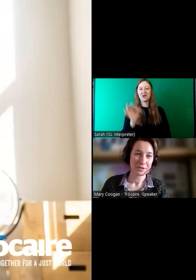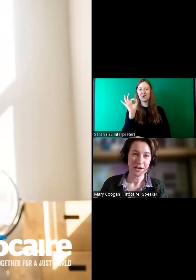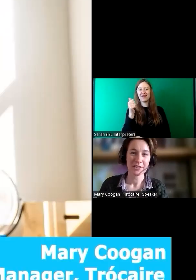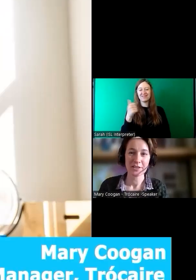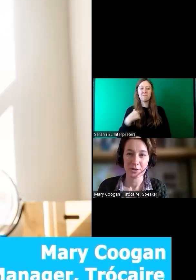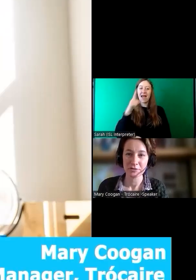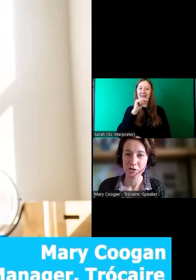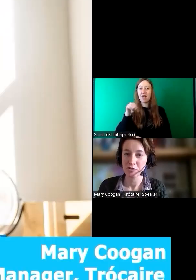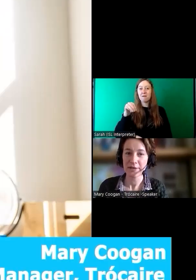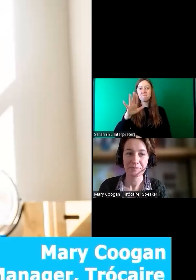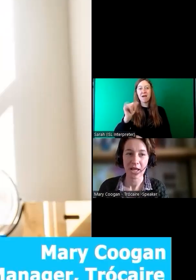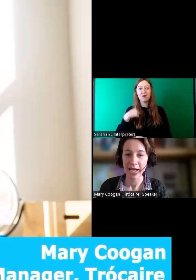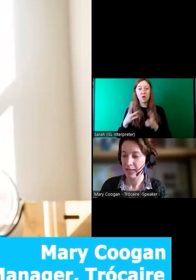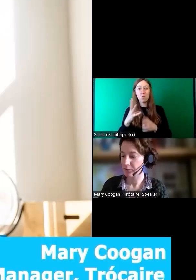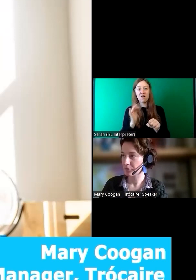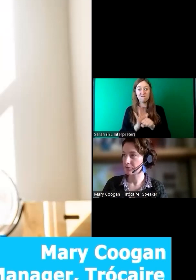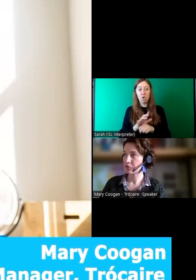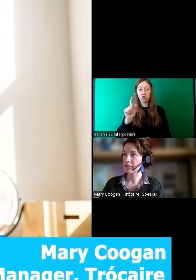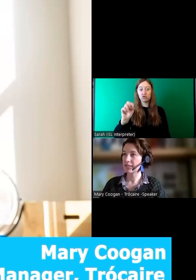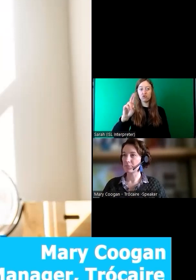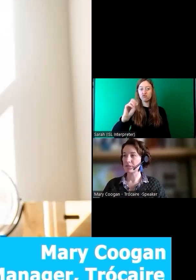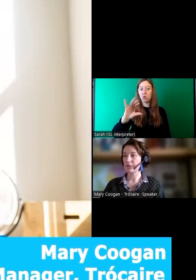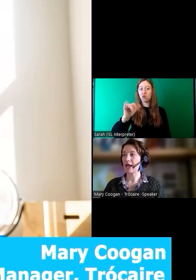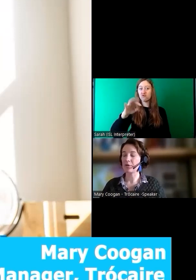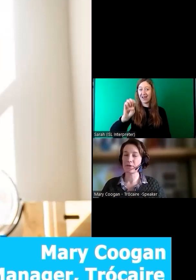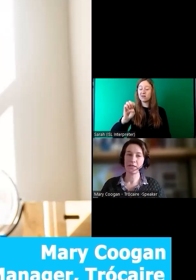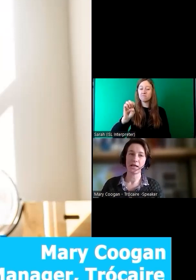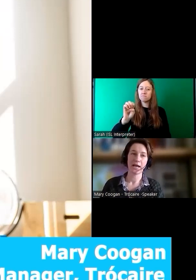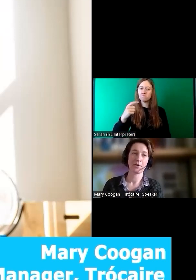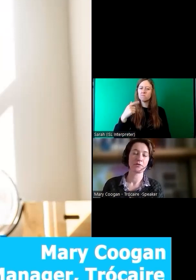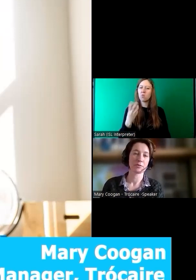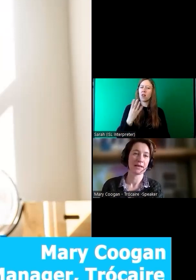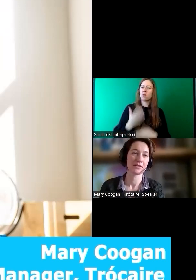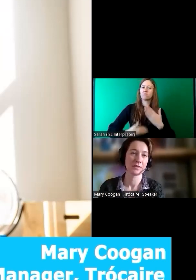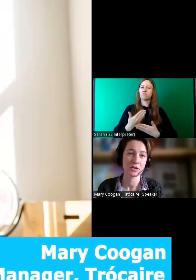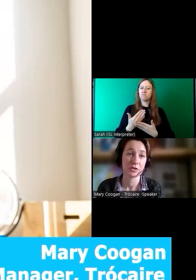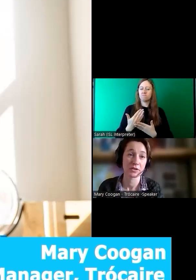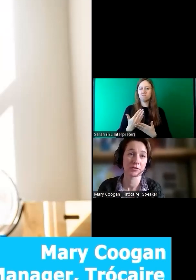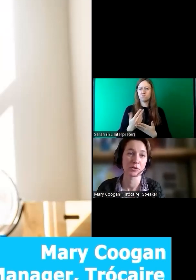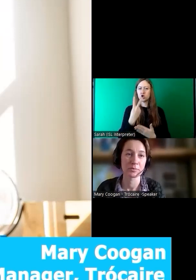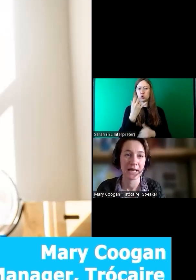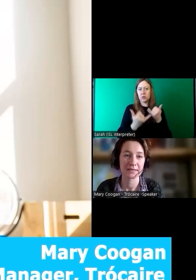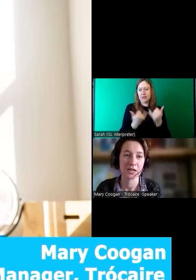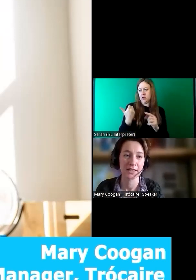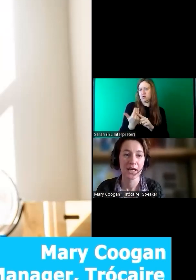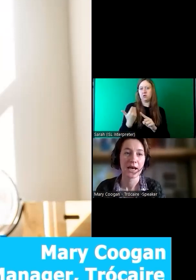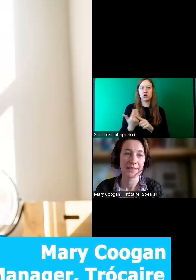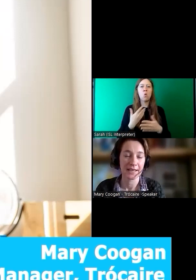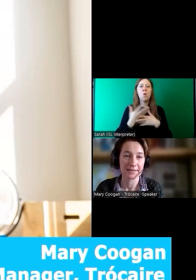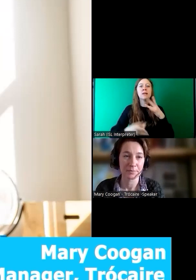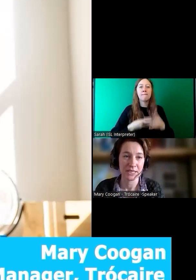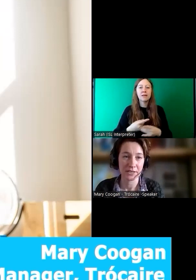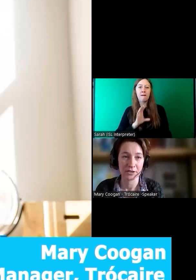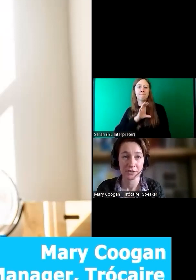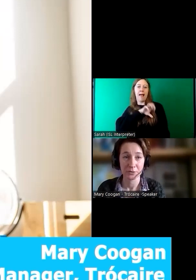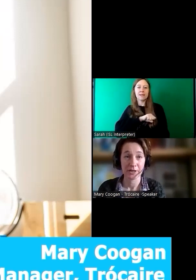My name is Mary and I work for Trócaire. So I'm going to talk a little bit about how we, over the past 2 years, have brought Palestine and then